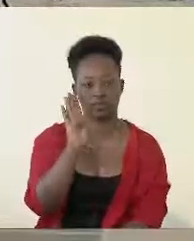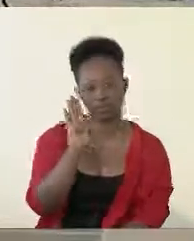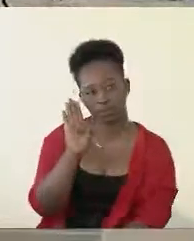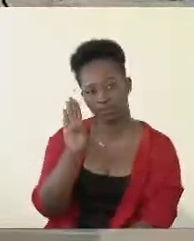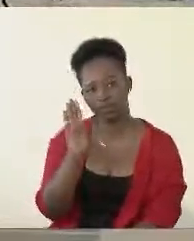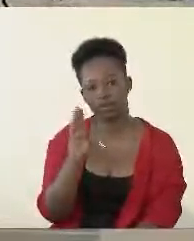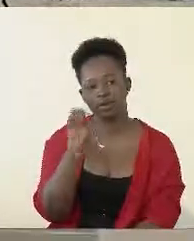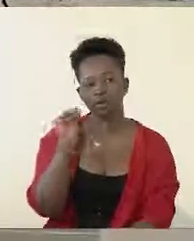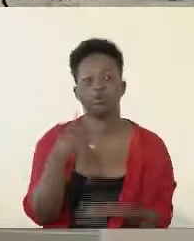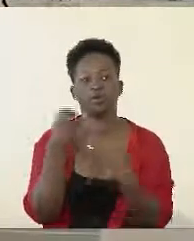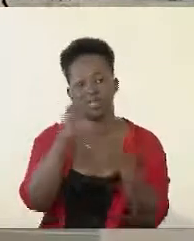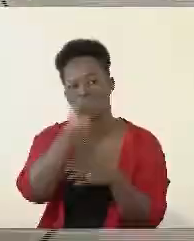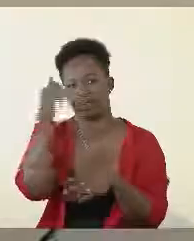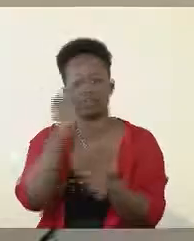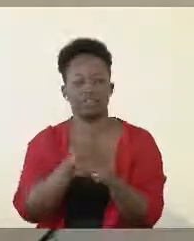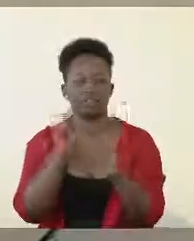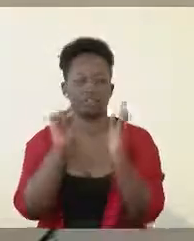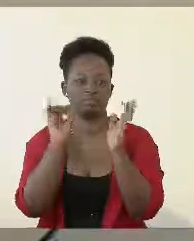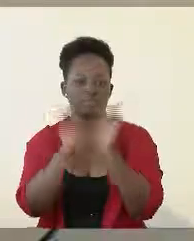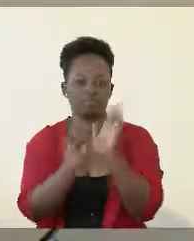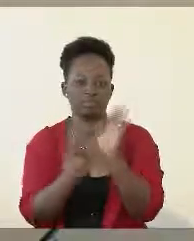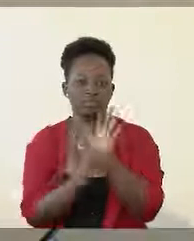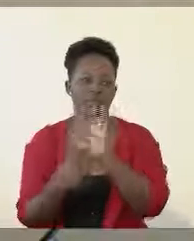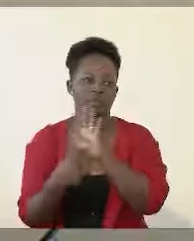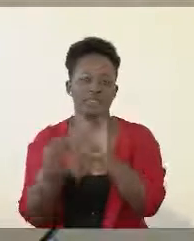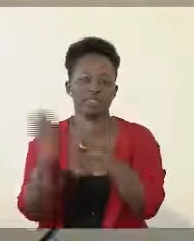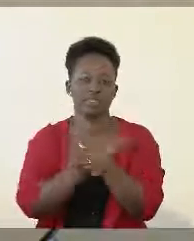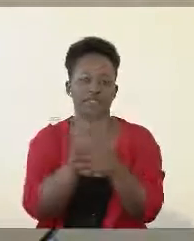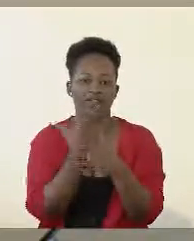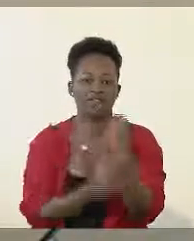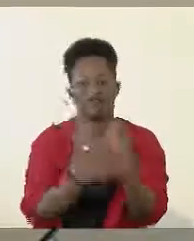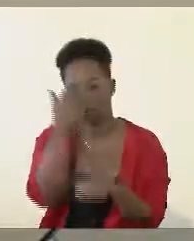Delays or failing to pay,